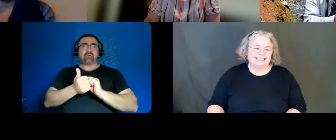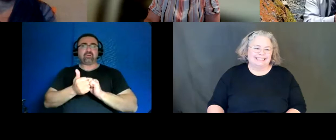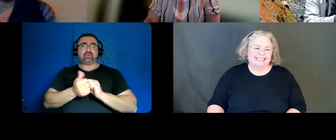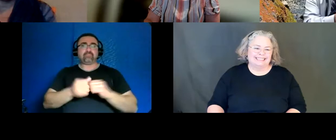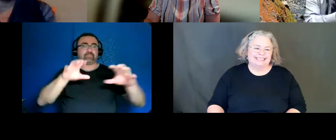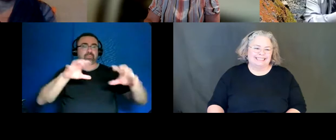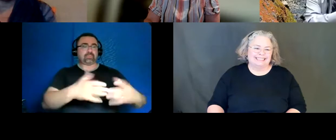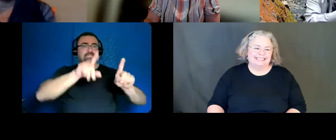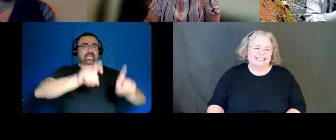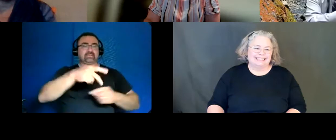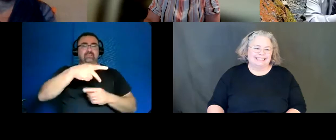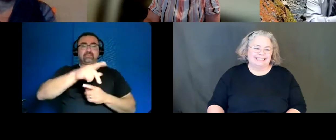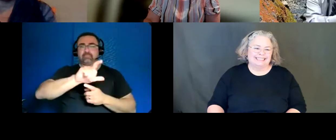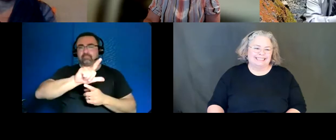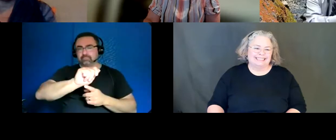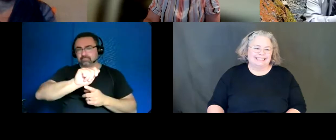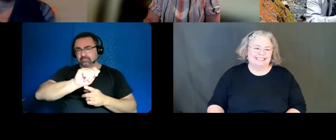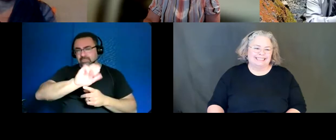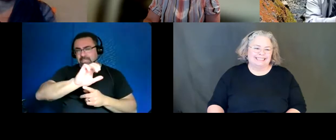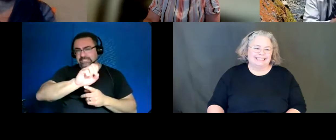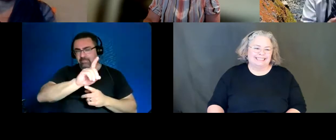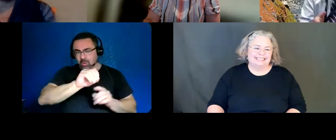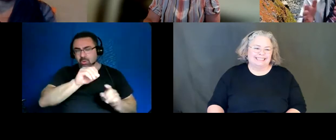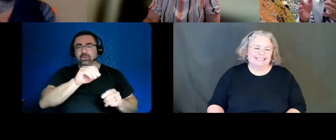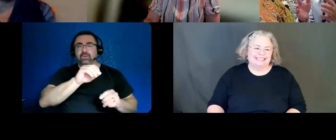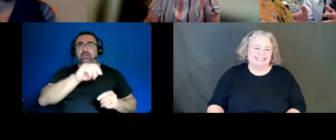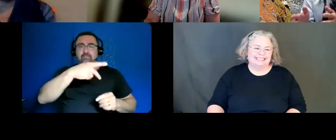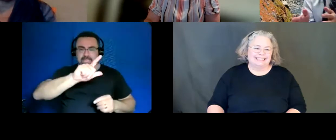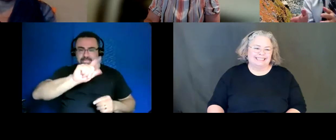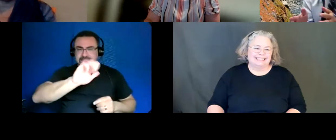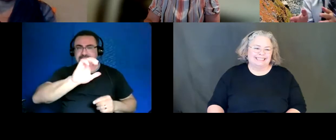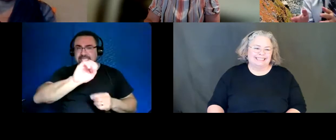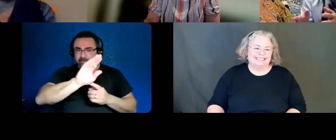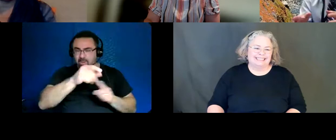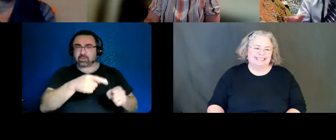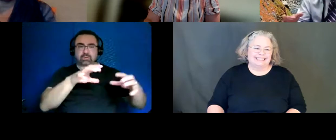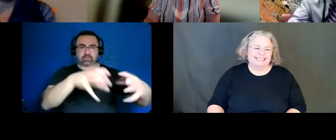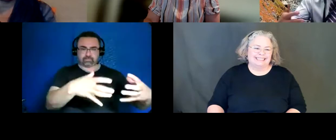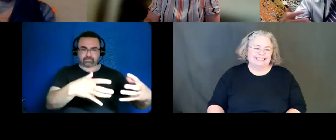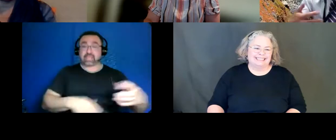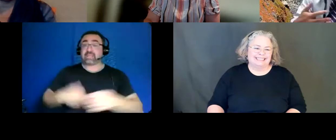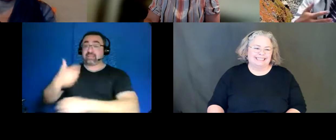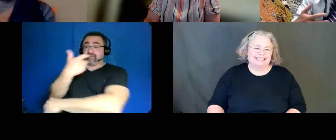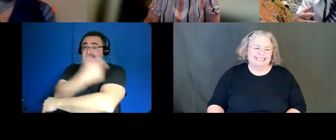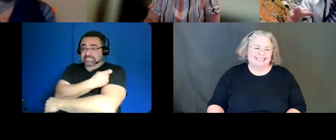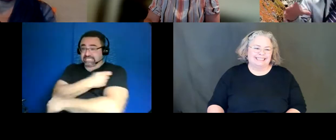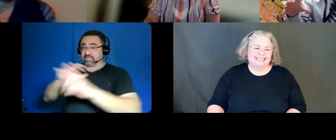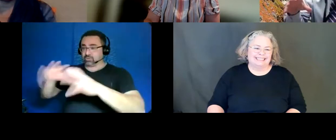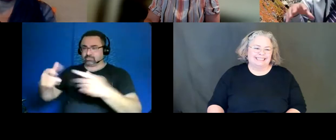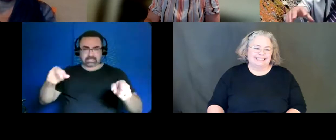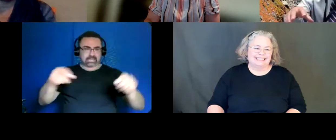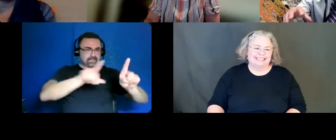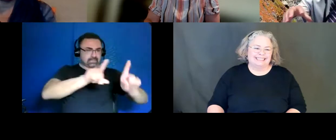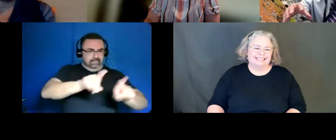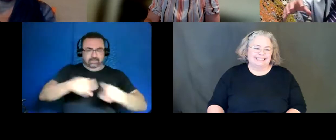placebo group and you count the number of cases that they get, and you have a vaccine group, and it's the comparison of